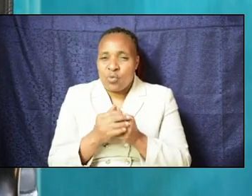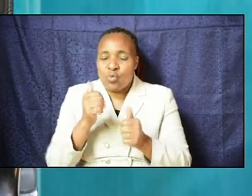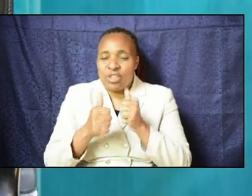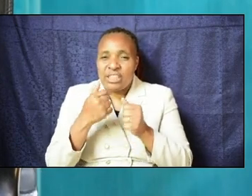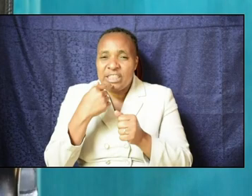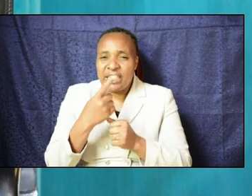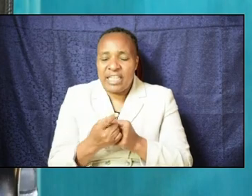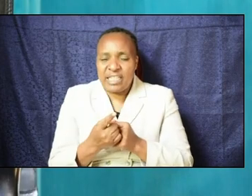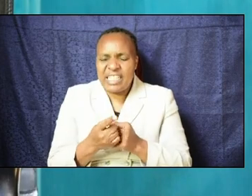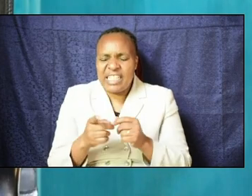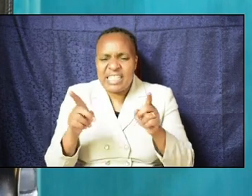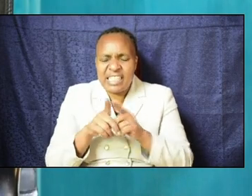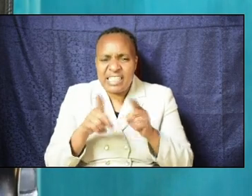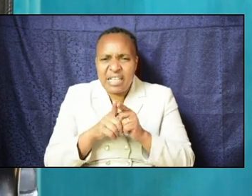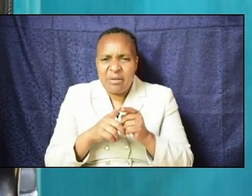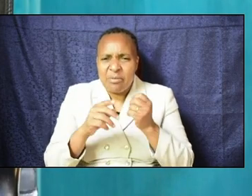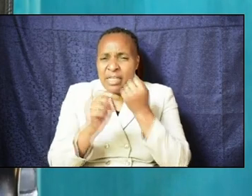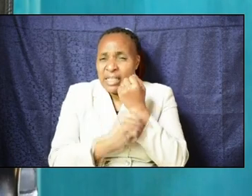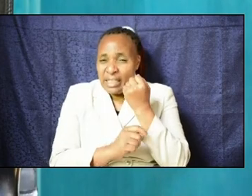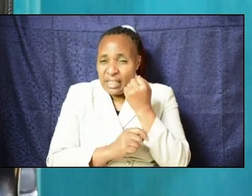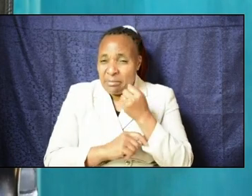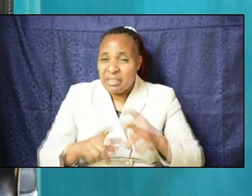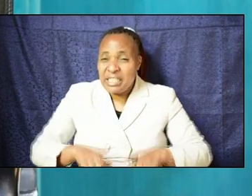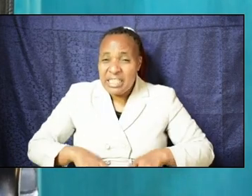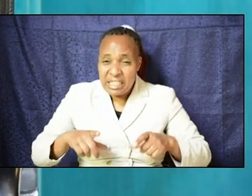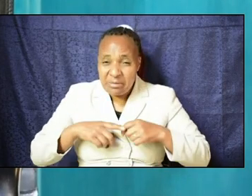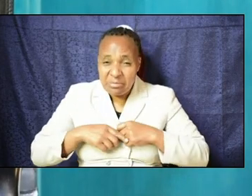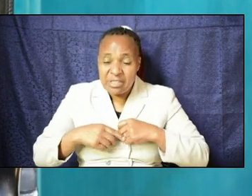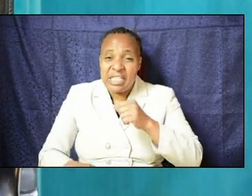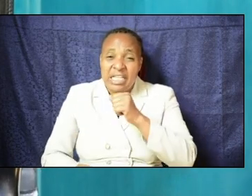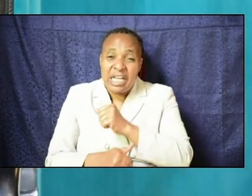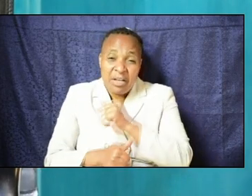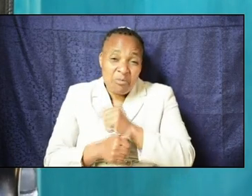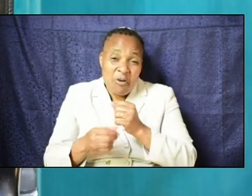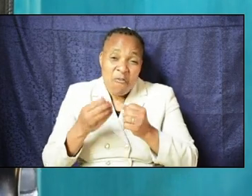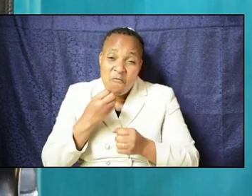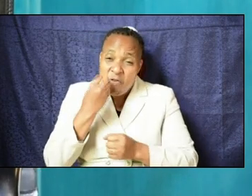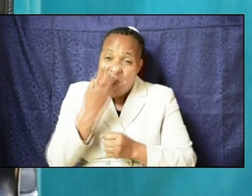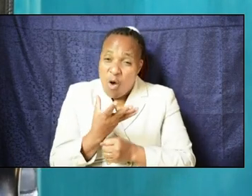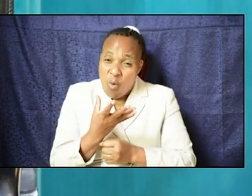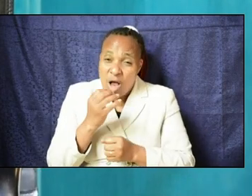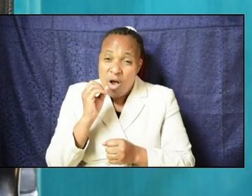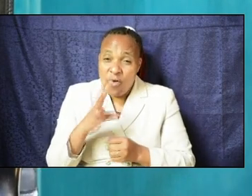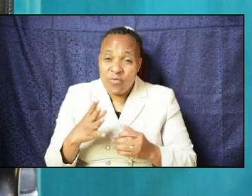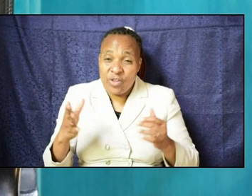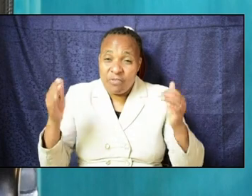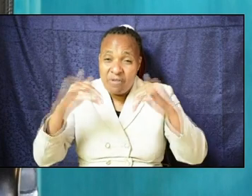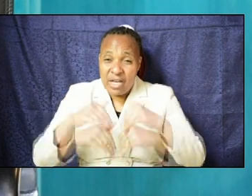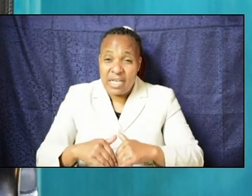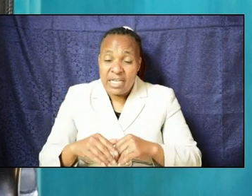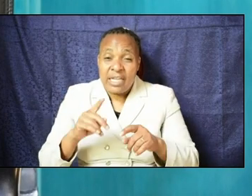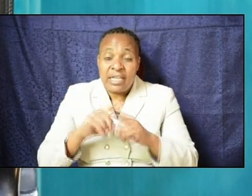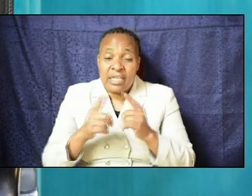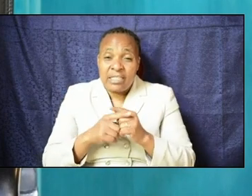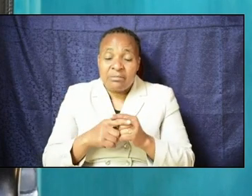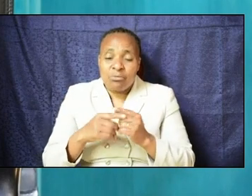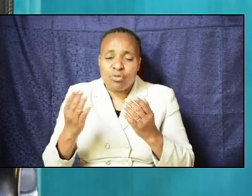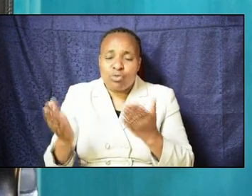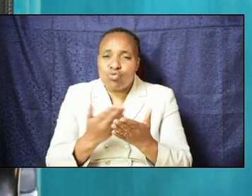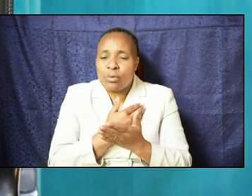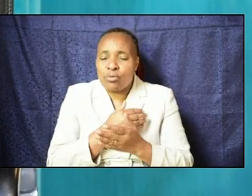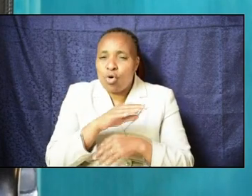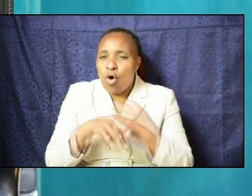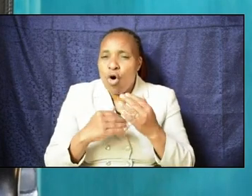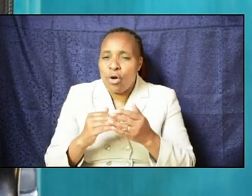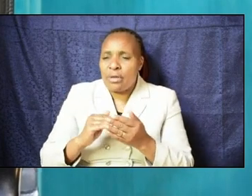chapter 20, just as the tempest leaves unharmed the lowly flower of the valley while it uproots the stately tree upon